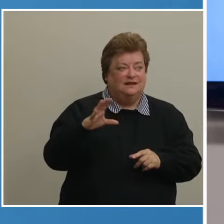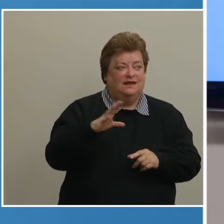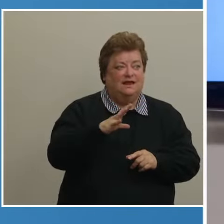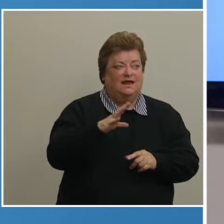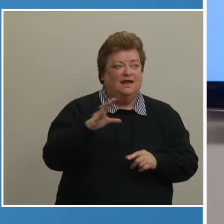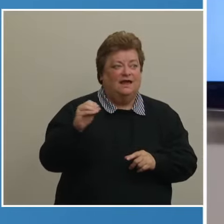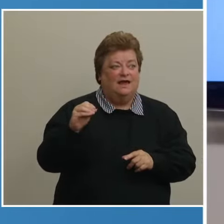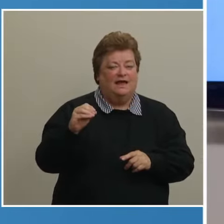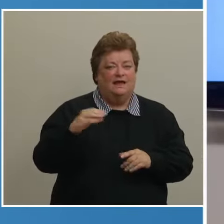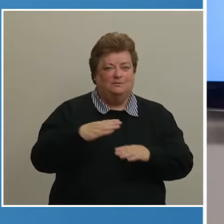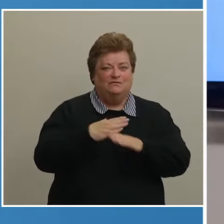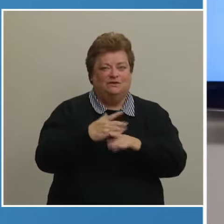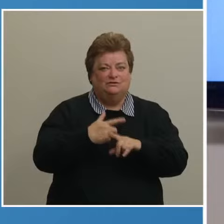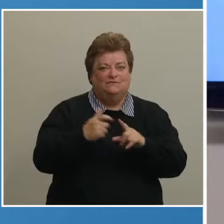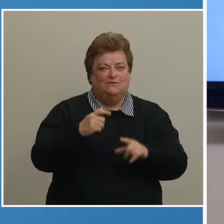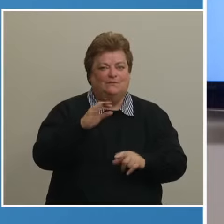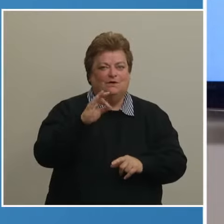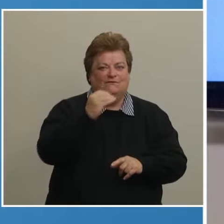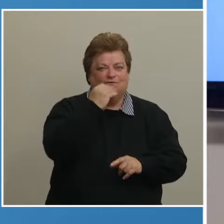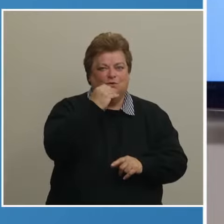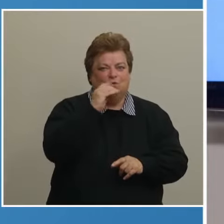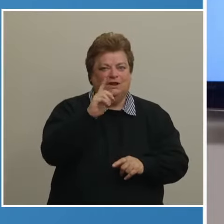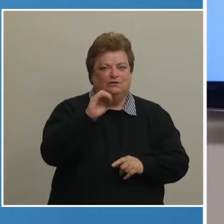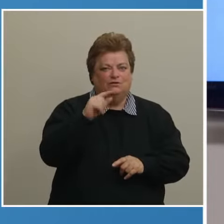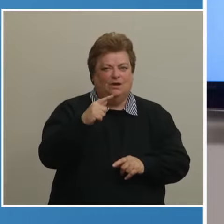Food and Drug Administration.